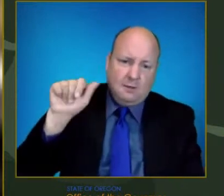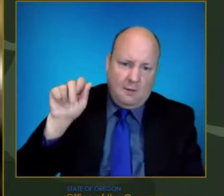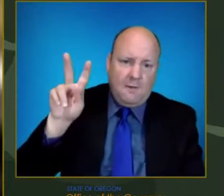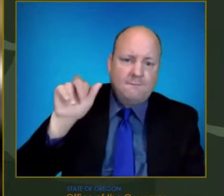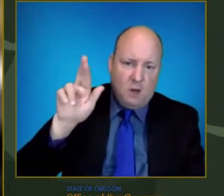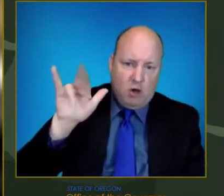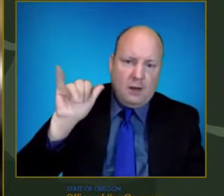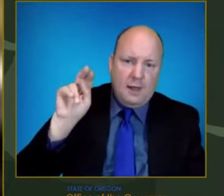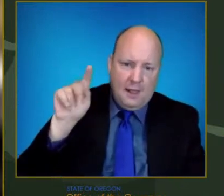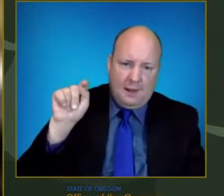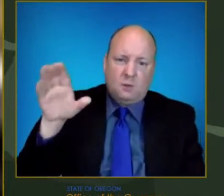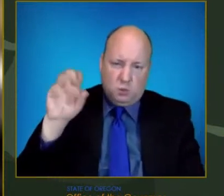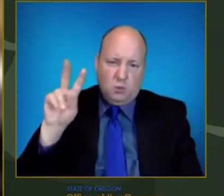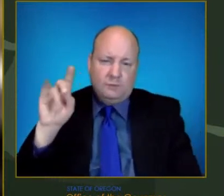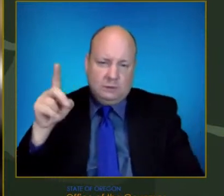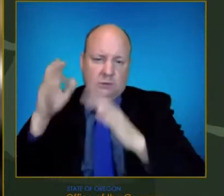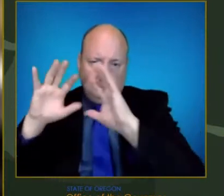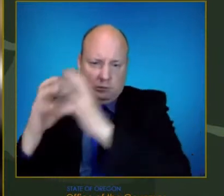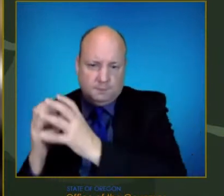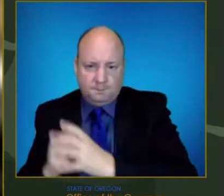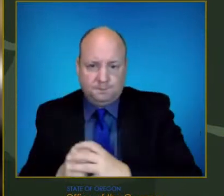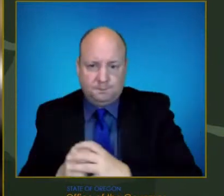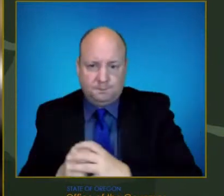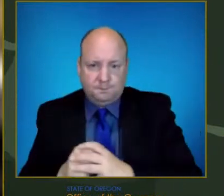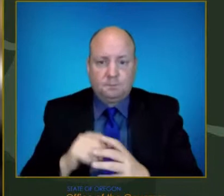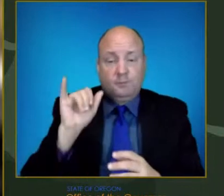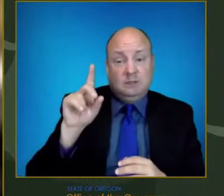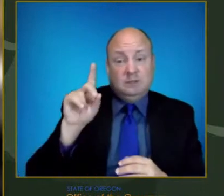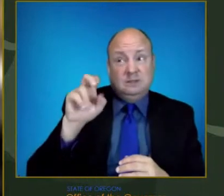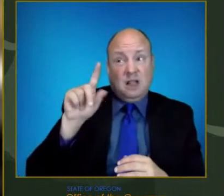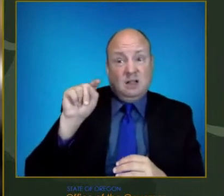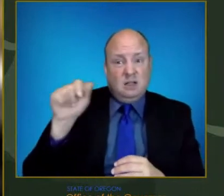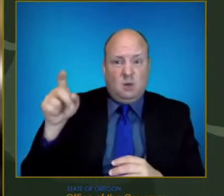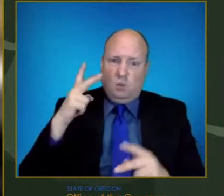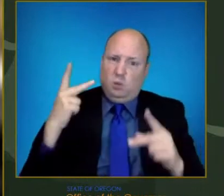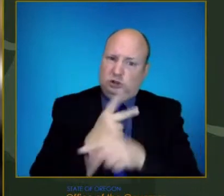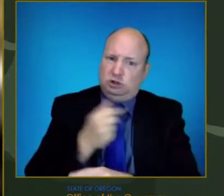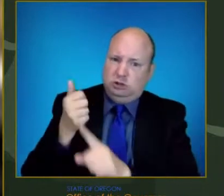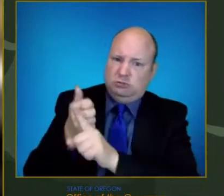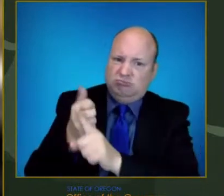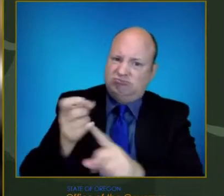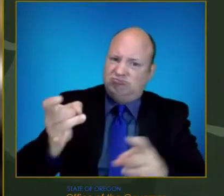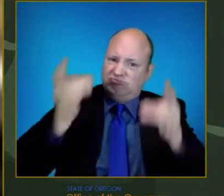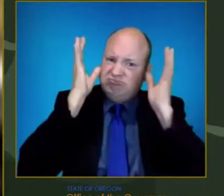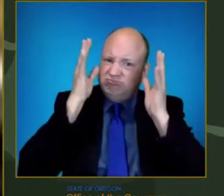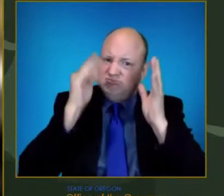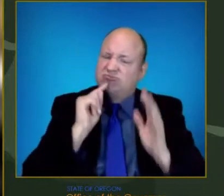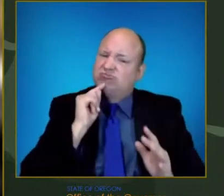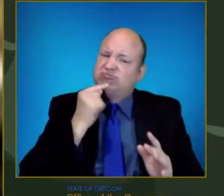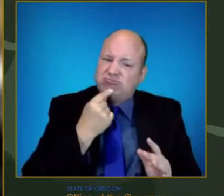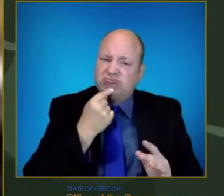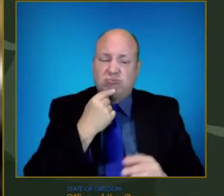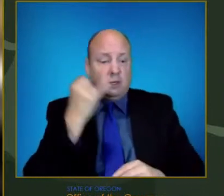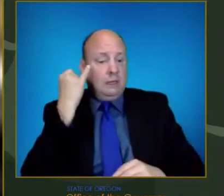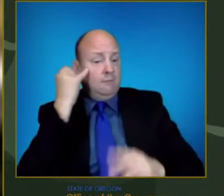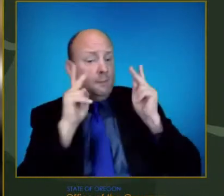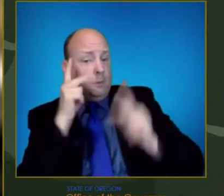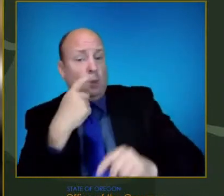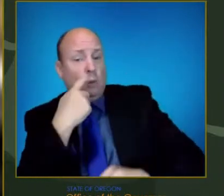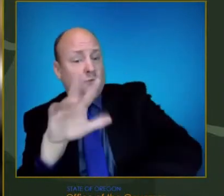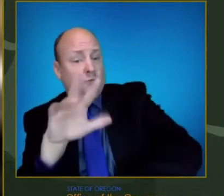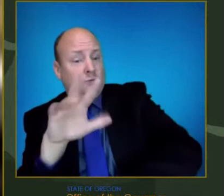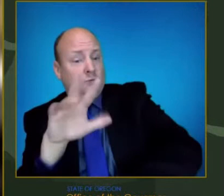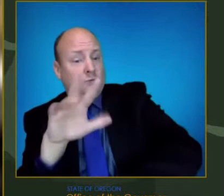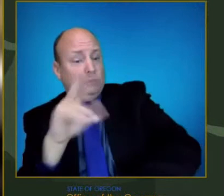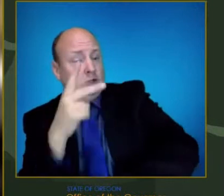approximately four times higher than in vaccinated people. You may ask why, if the vaccine is working, are some vaccinated people getting